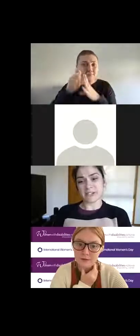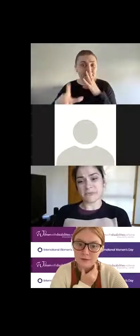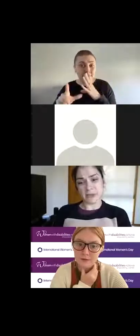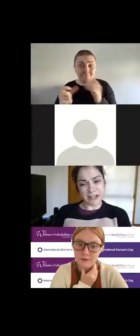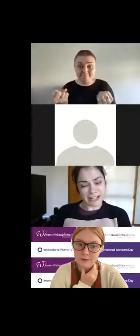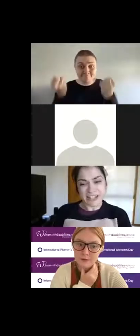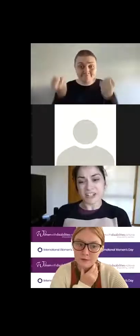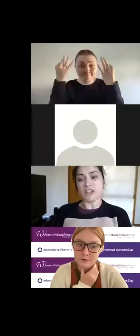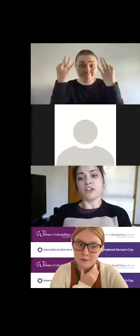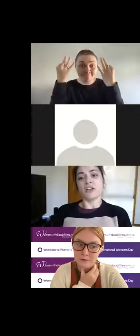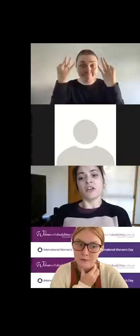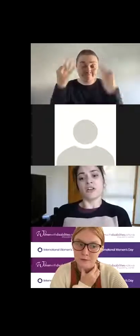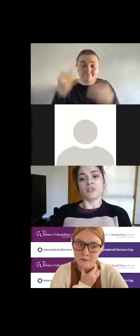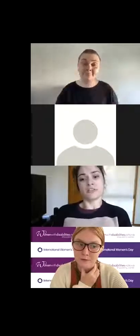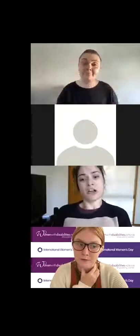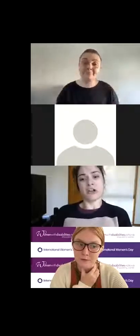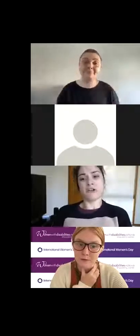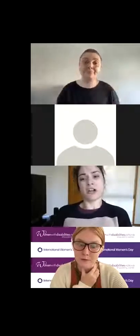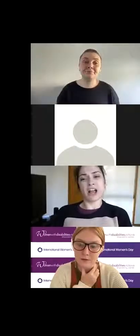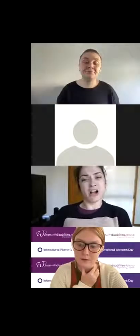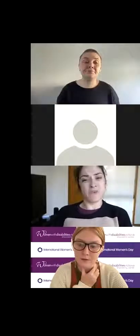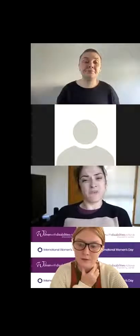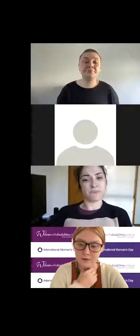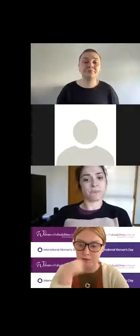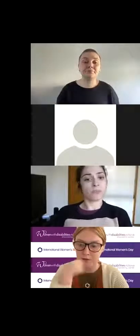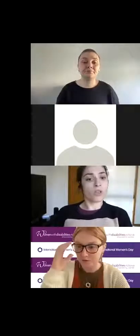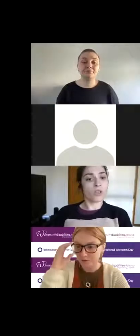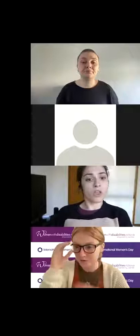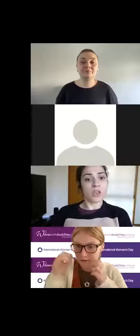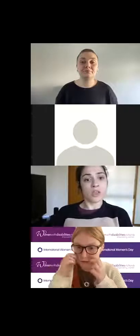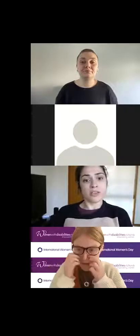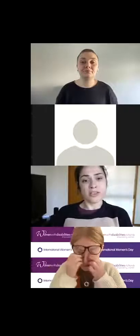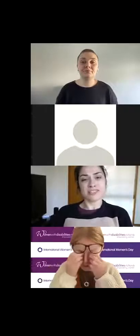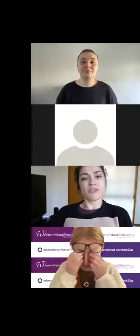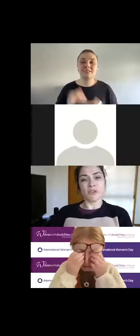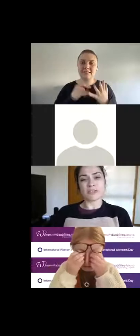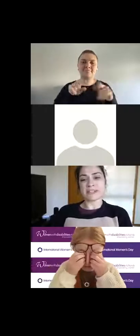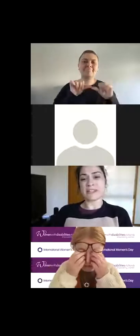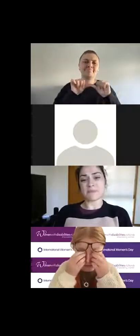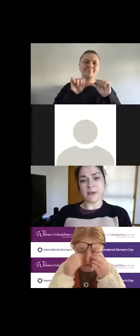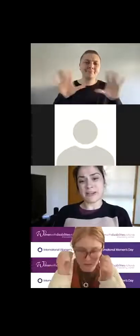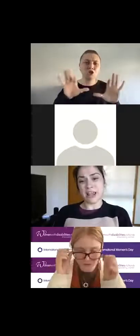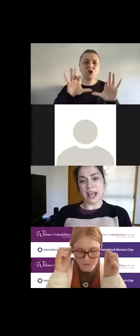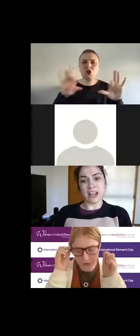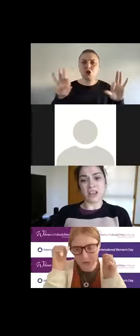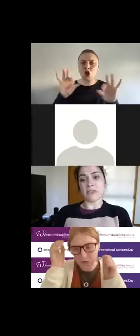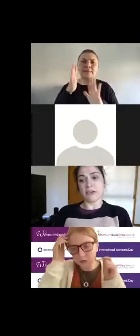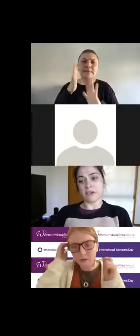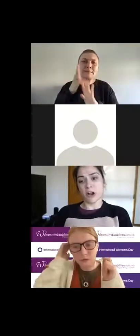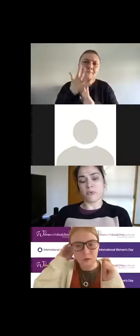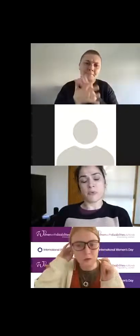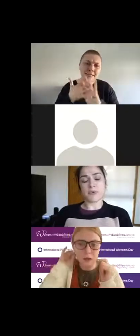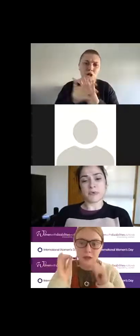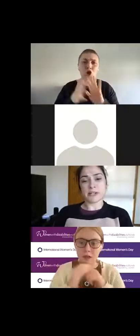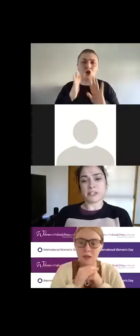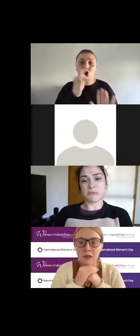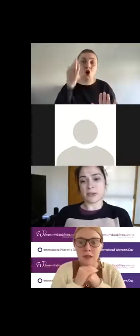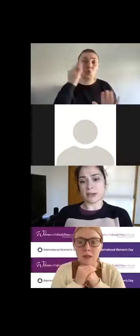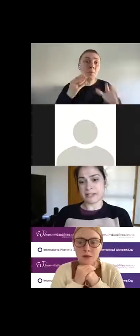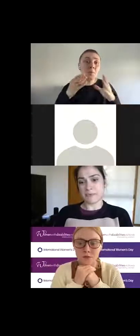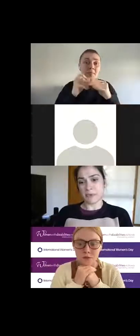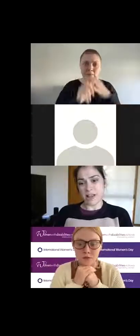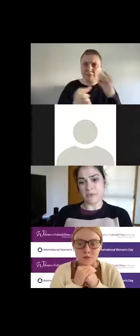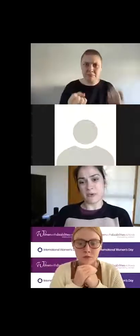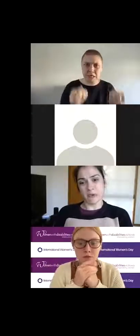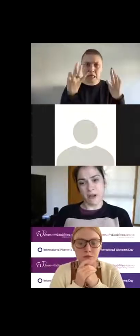a disability? So, this, of course, doesn't mean that there are no women with